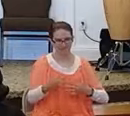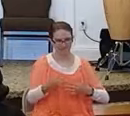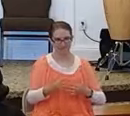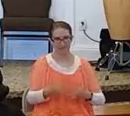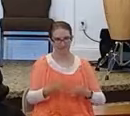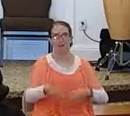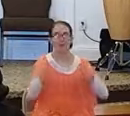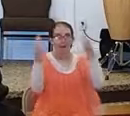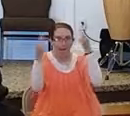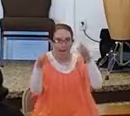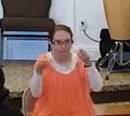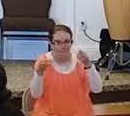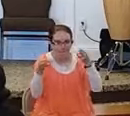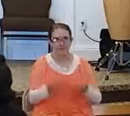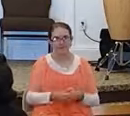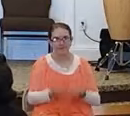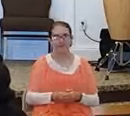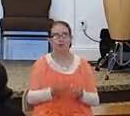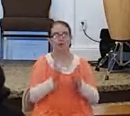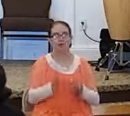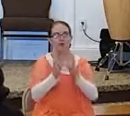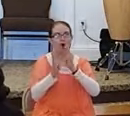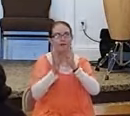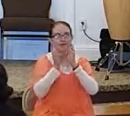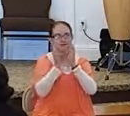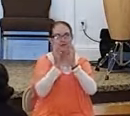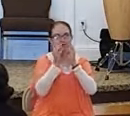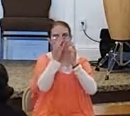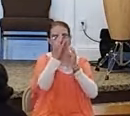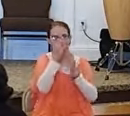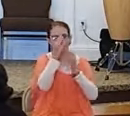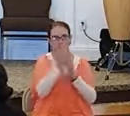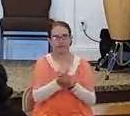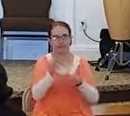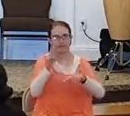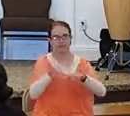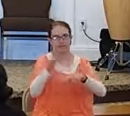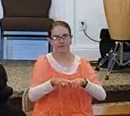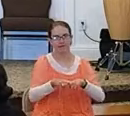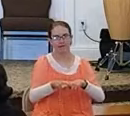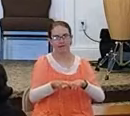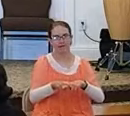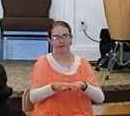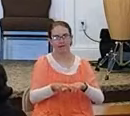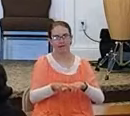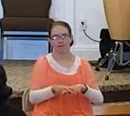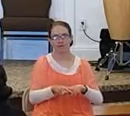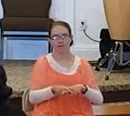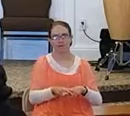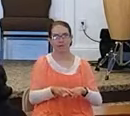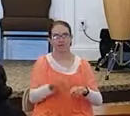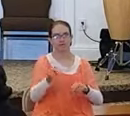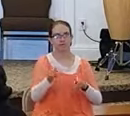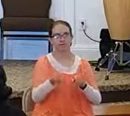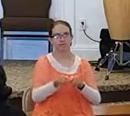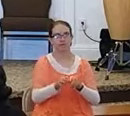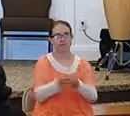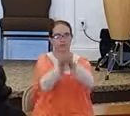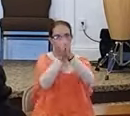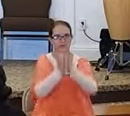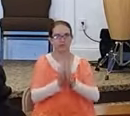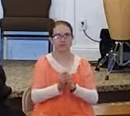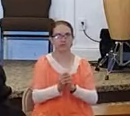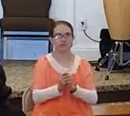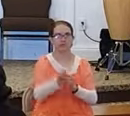the end result. Amen. Is you begin to speak with other tongues. And so he sat back down and was still worshiping God, but he